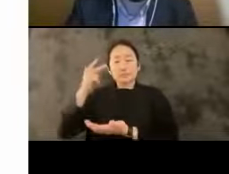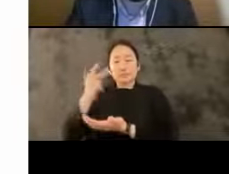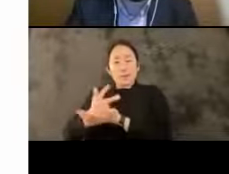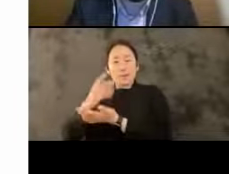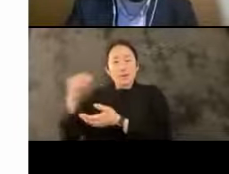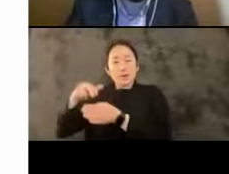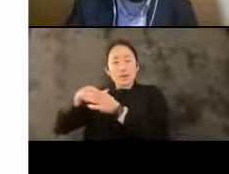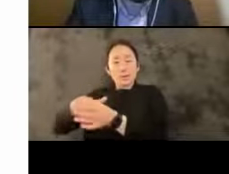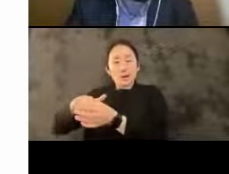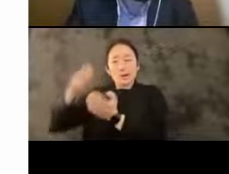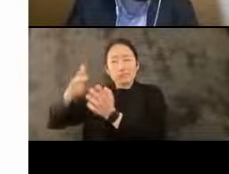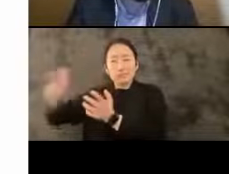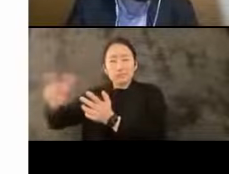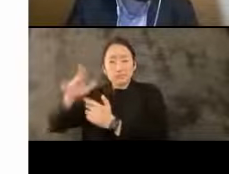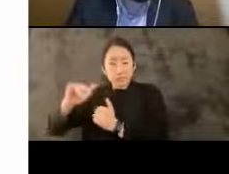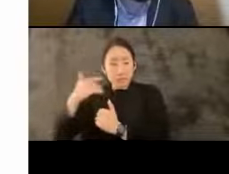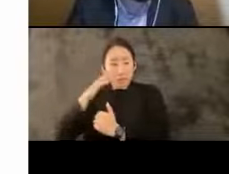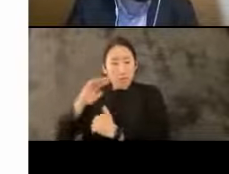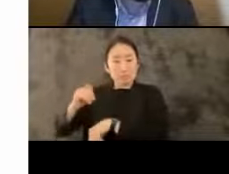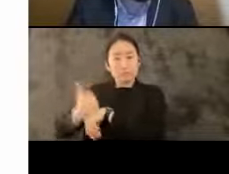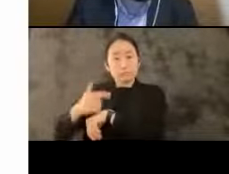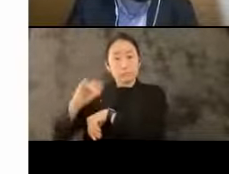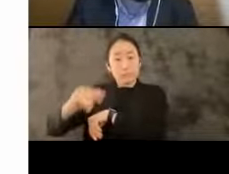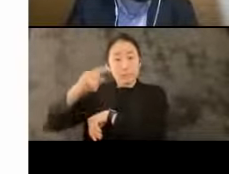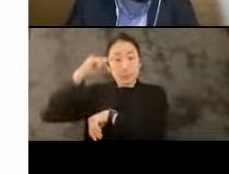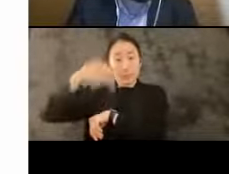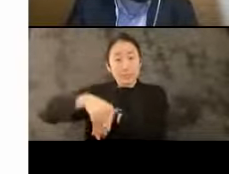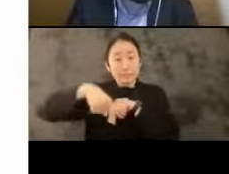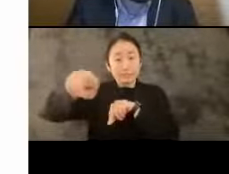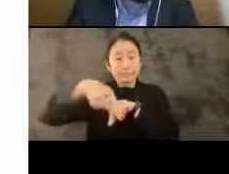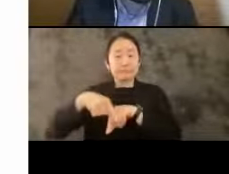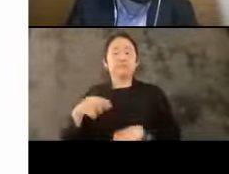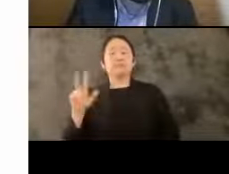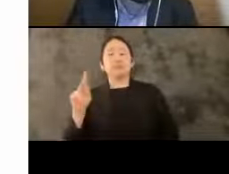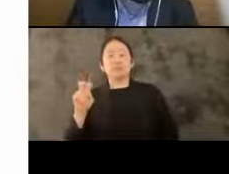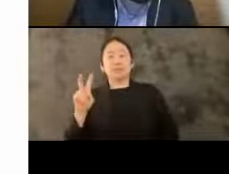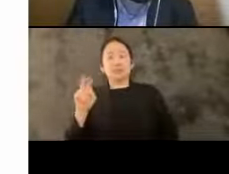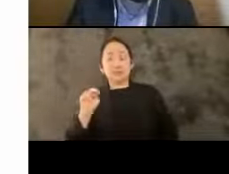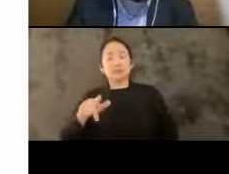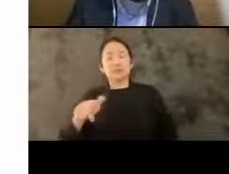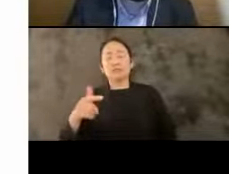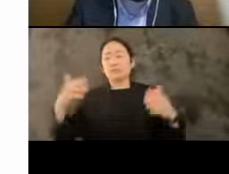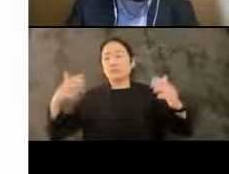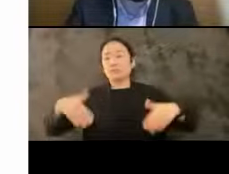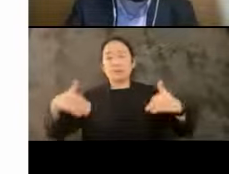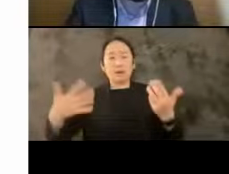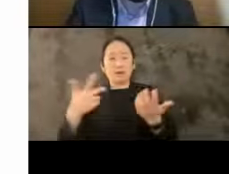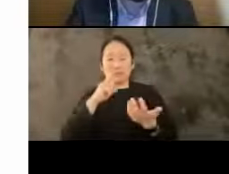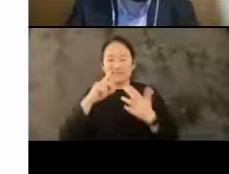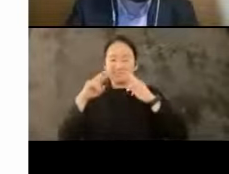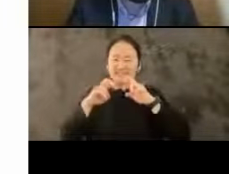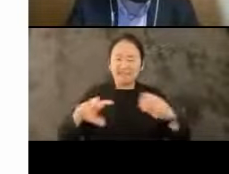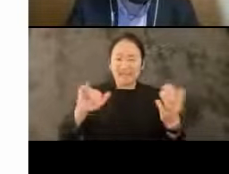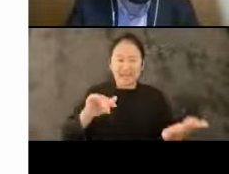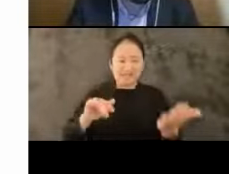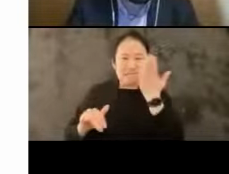ride lots. So at this point, we're not necessarily getting to that level of analysis, but there definitely are some places